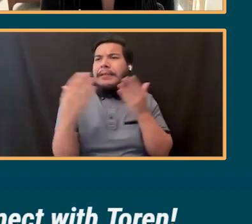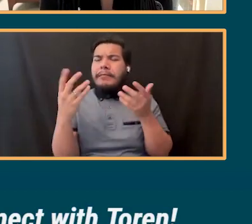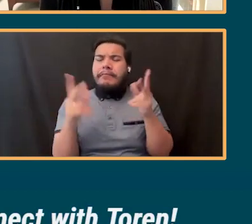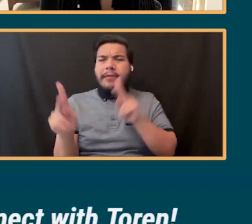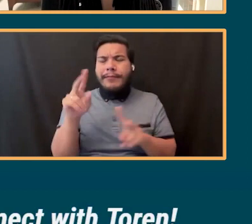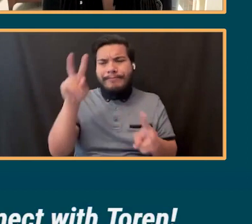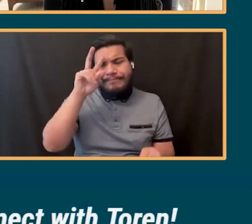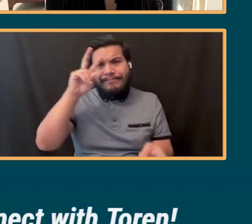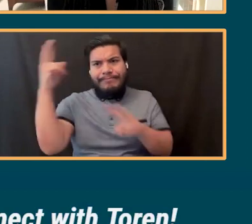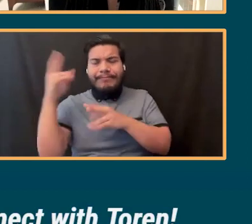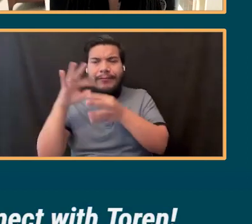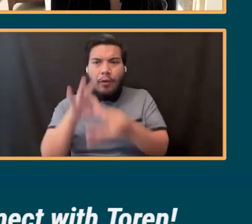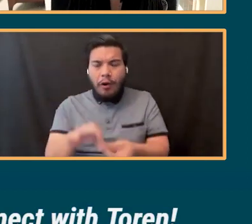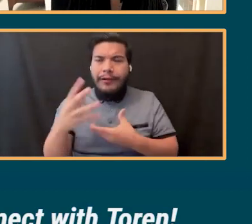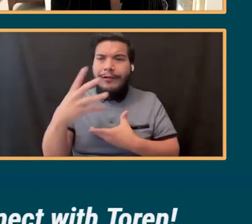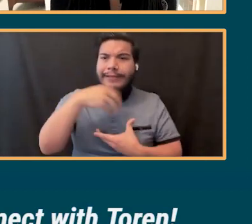about autistic teenagers?